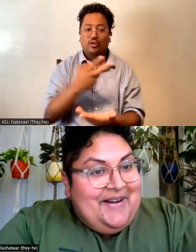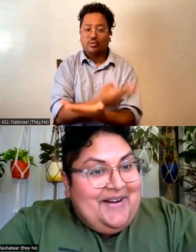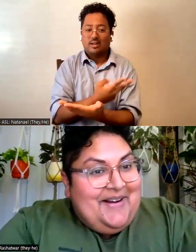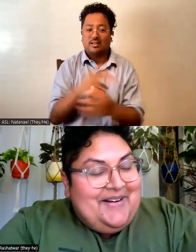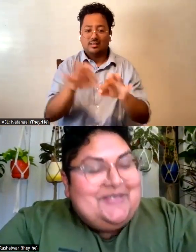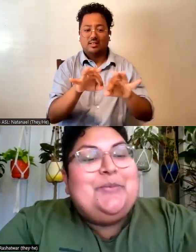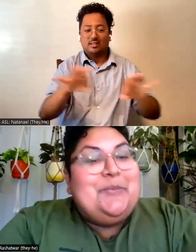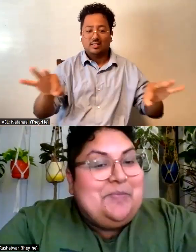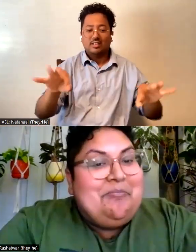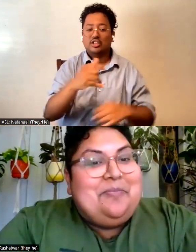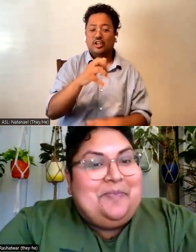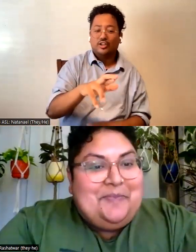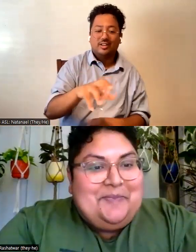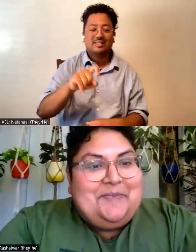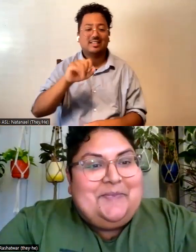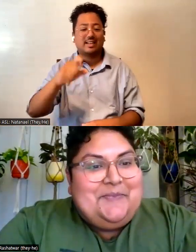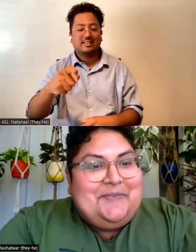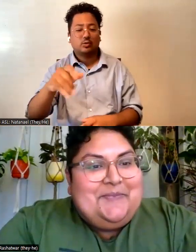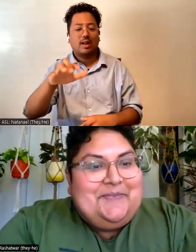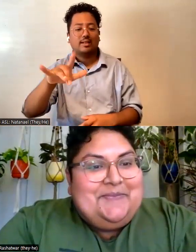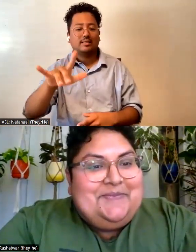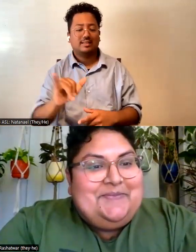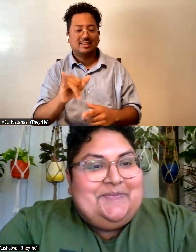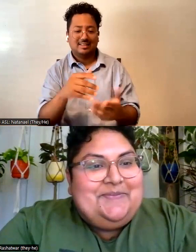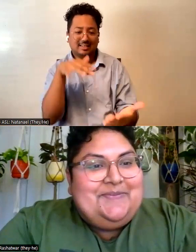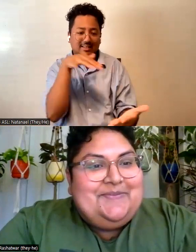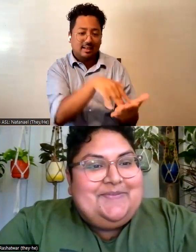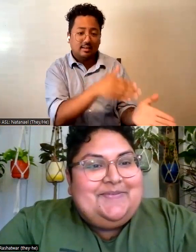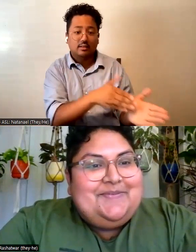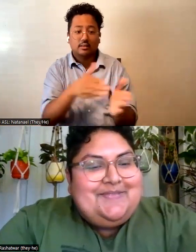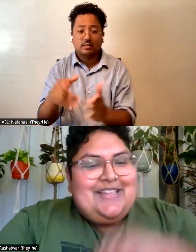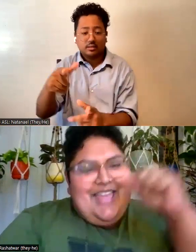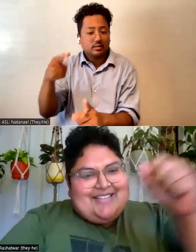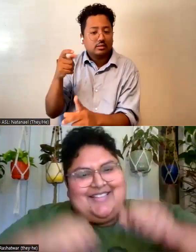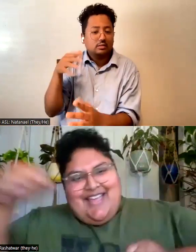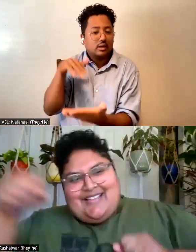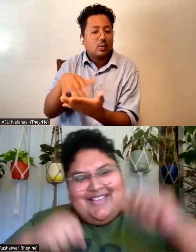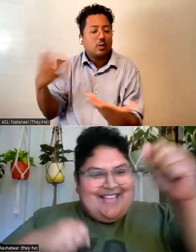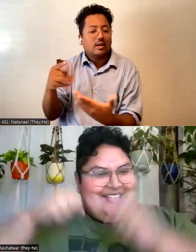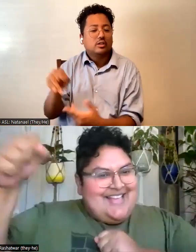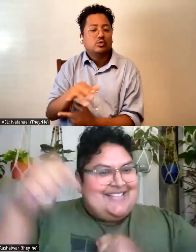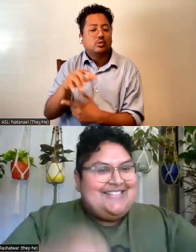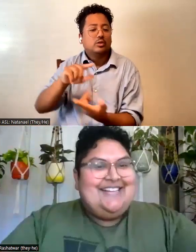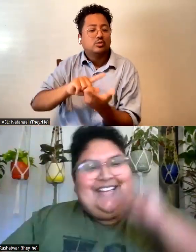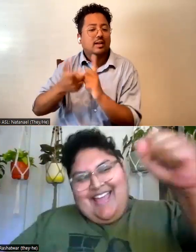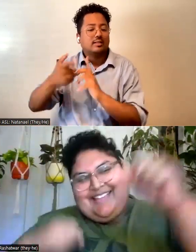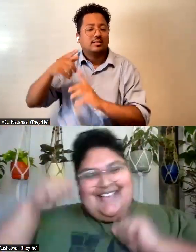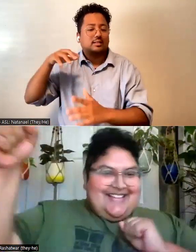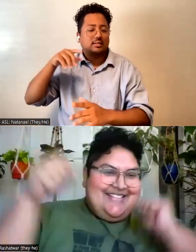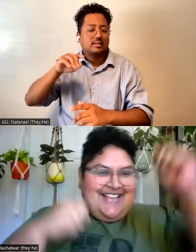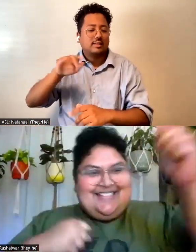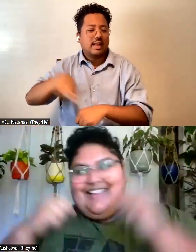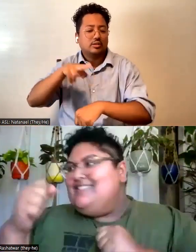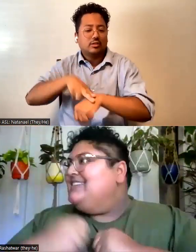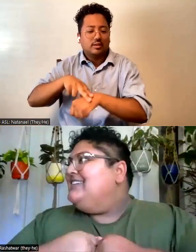Sexuality Studies. Athia specializes in Asian American transnational feminisms and postcolonial theory with emphasis